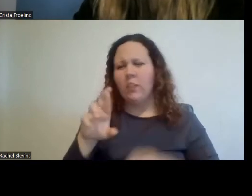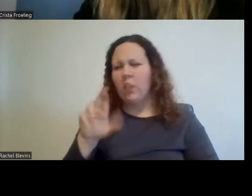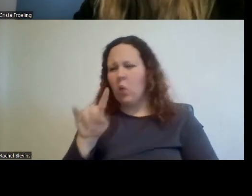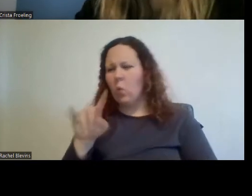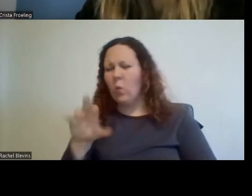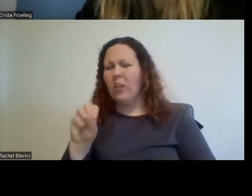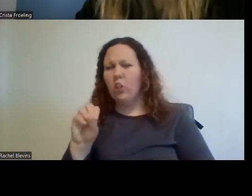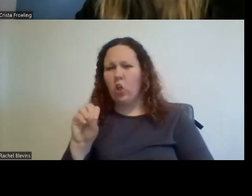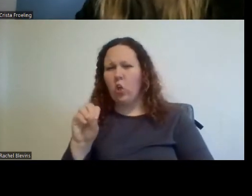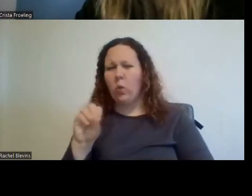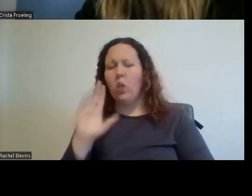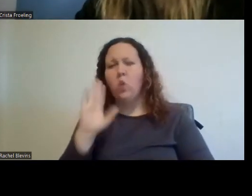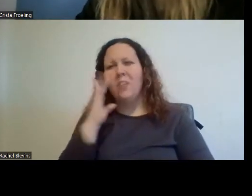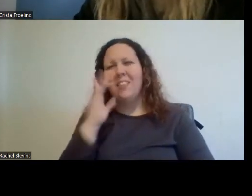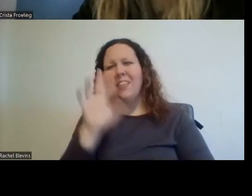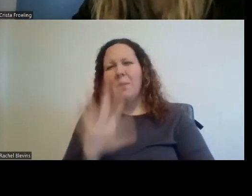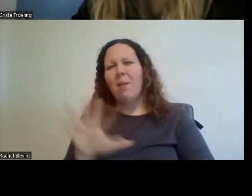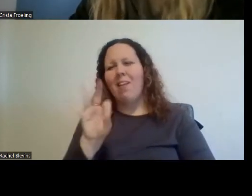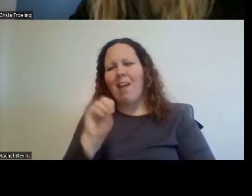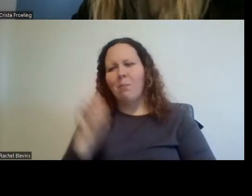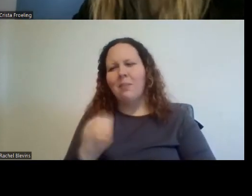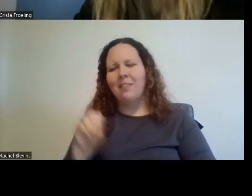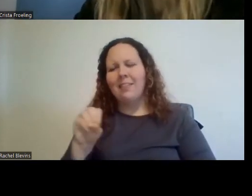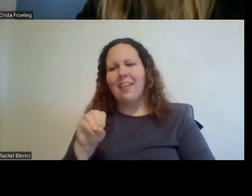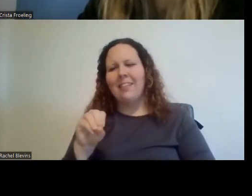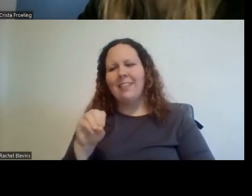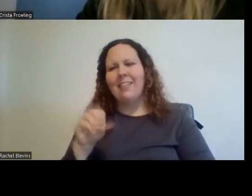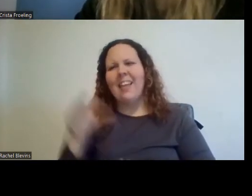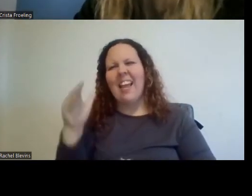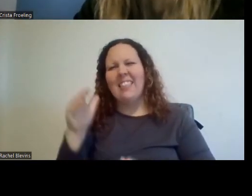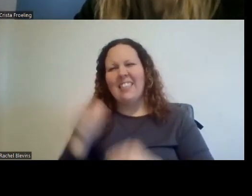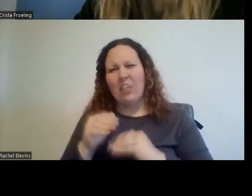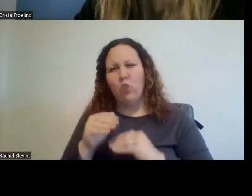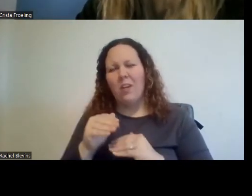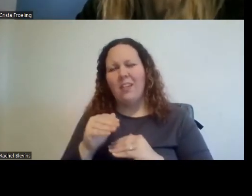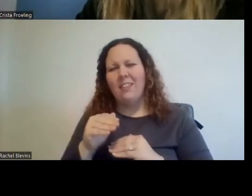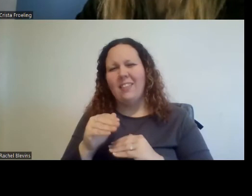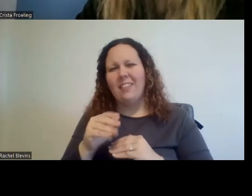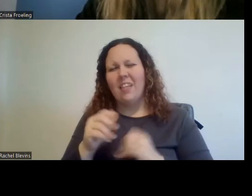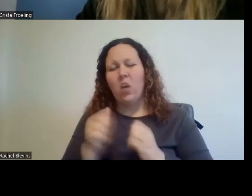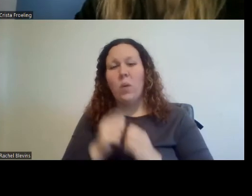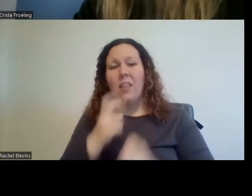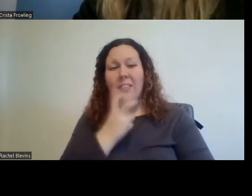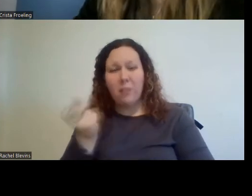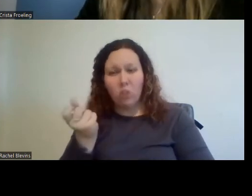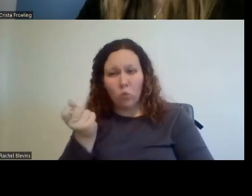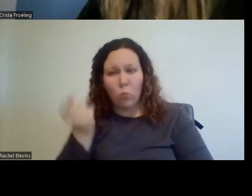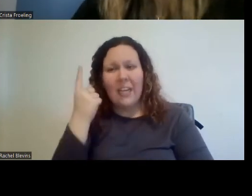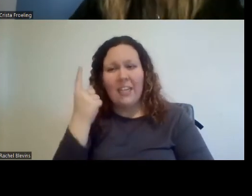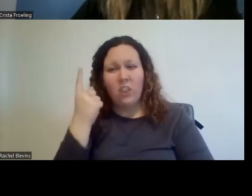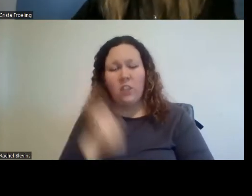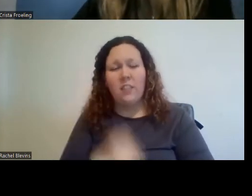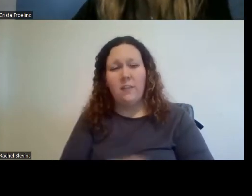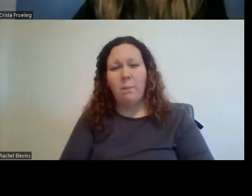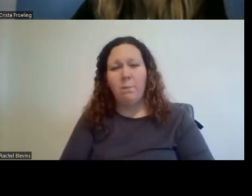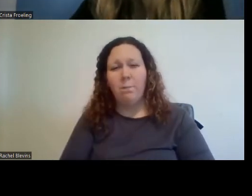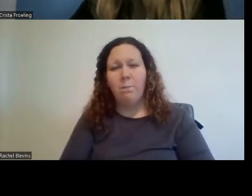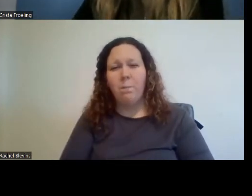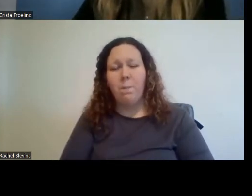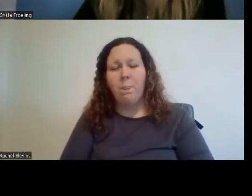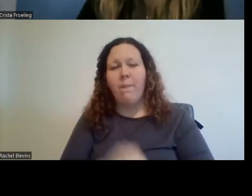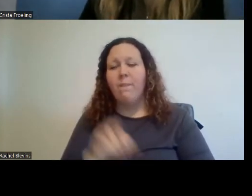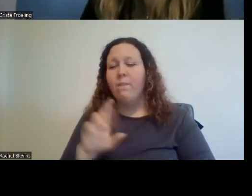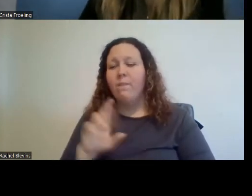9% decrease in speech recognition. That's the ability to understand what they're saying. The reverberation time